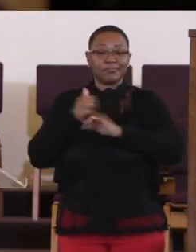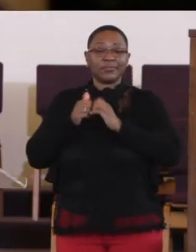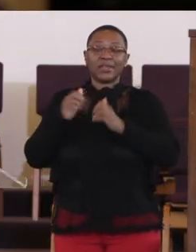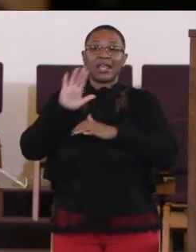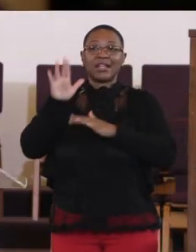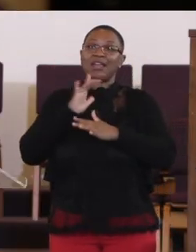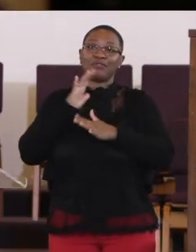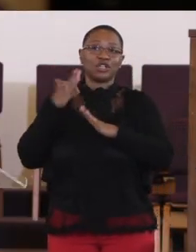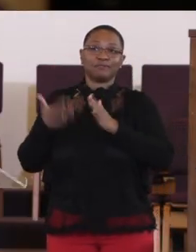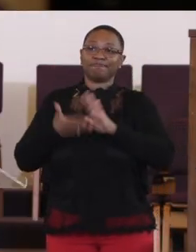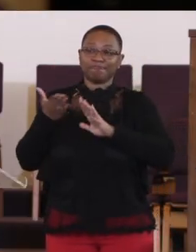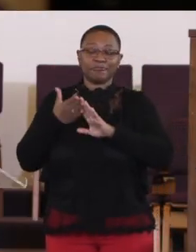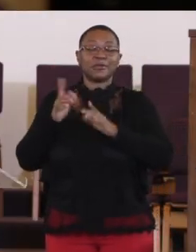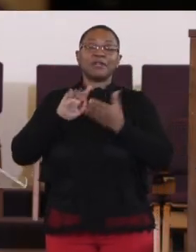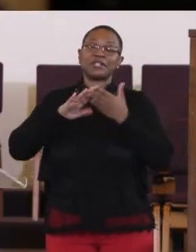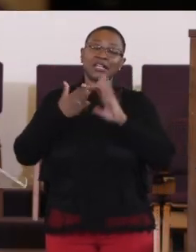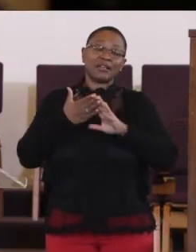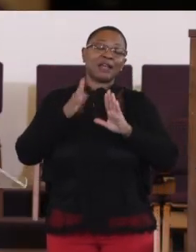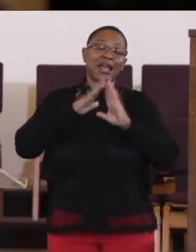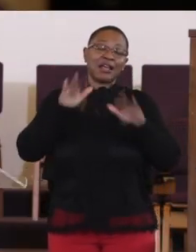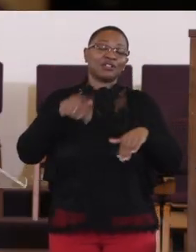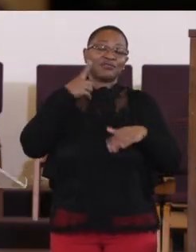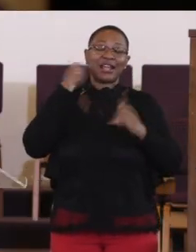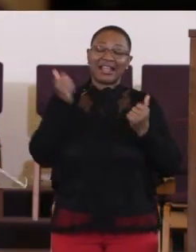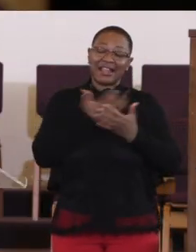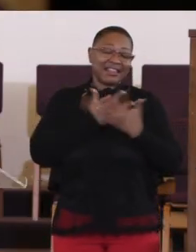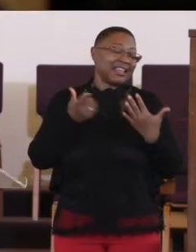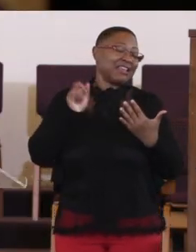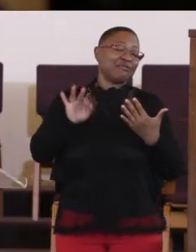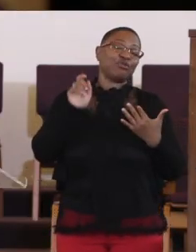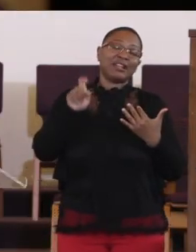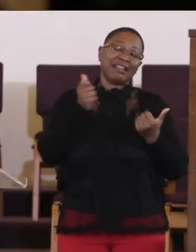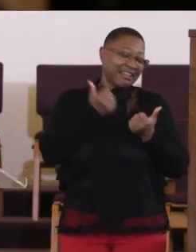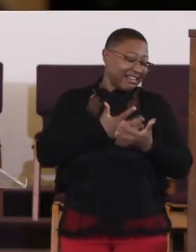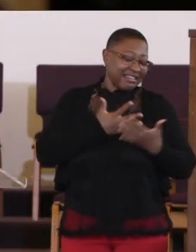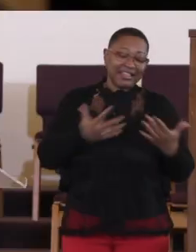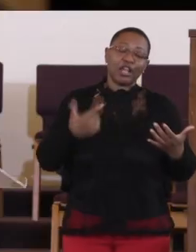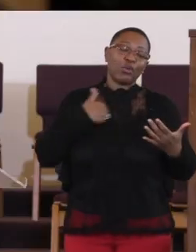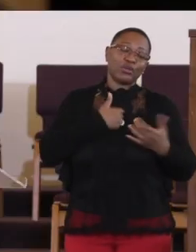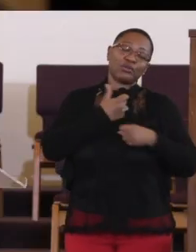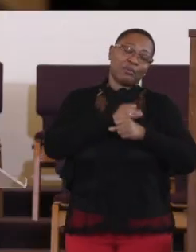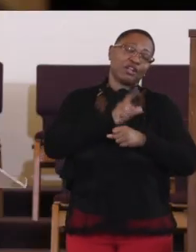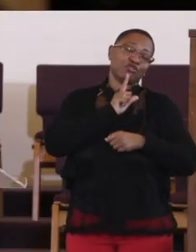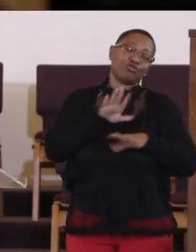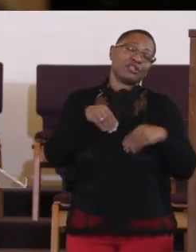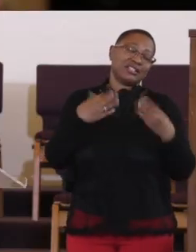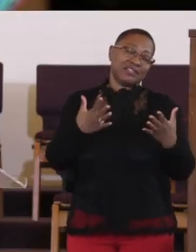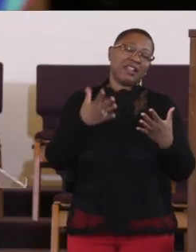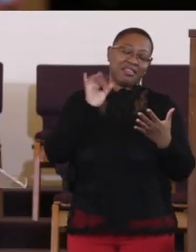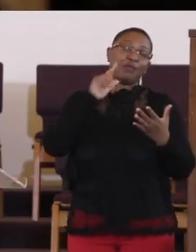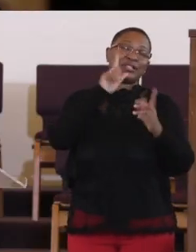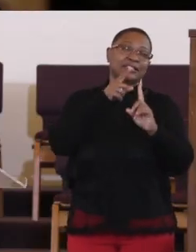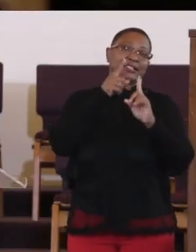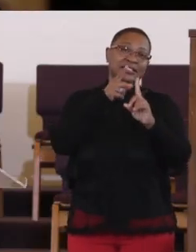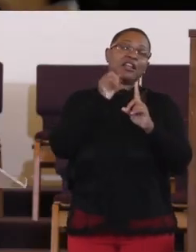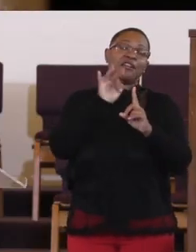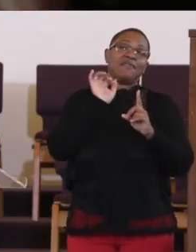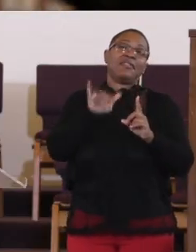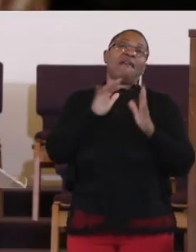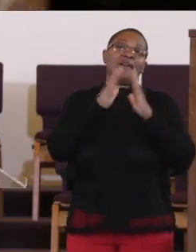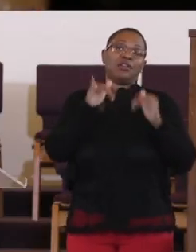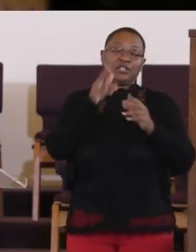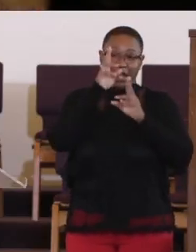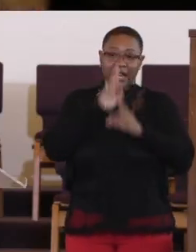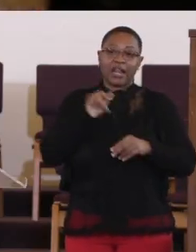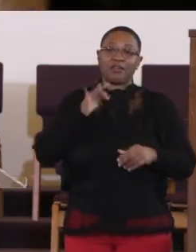that up. It was a community house for anything. If you needed anything, we was going to make sure we delivered it to you in my neighborhood in honor of